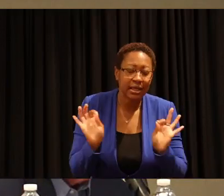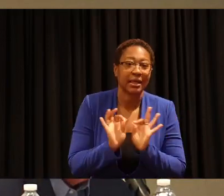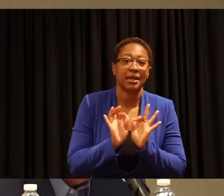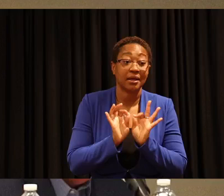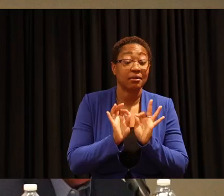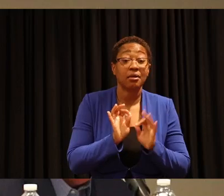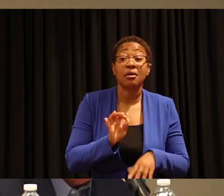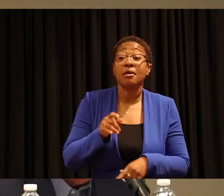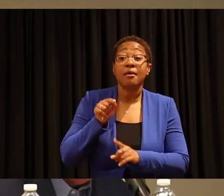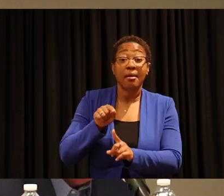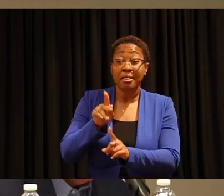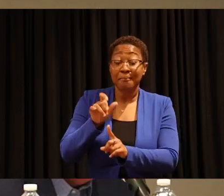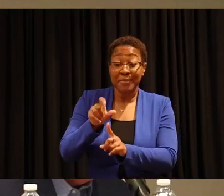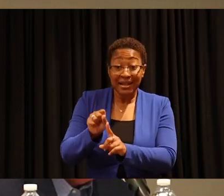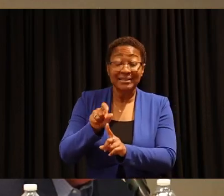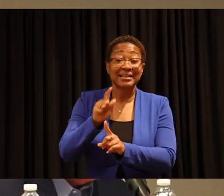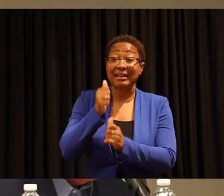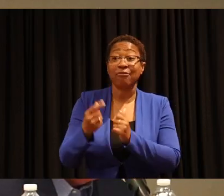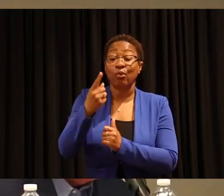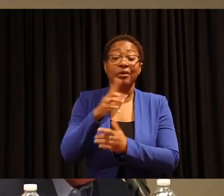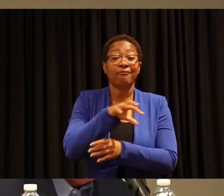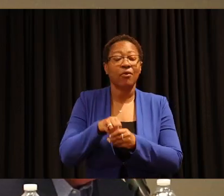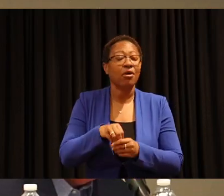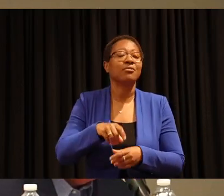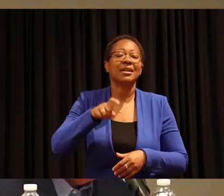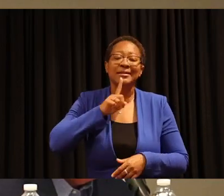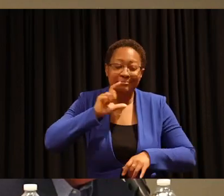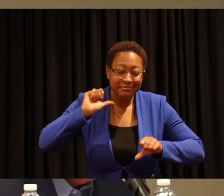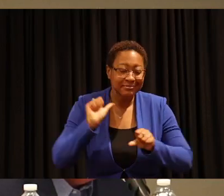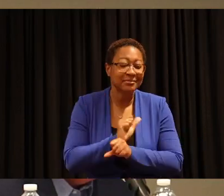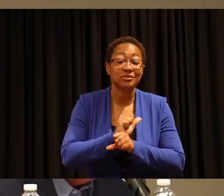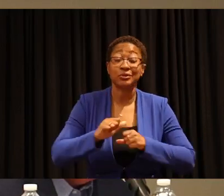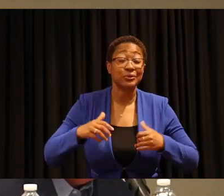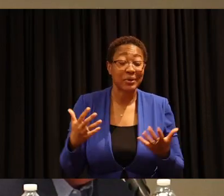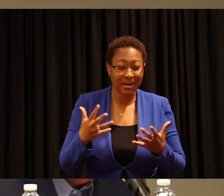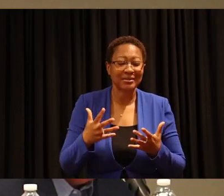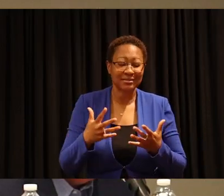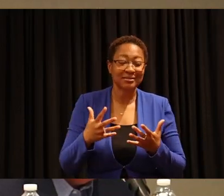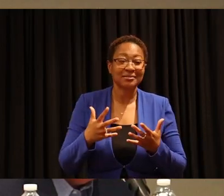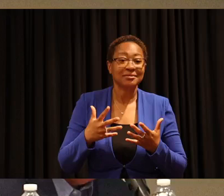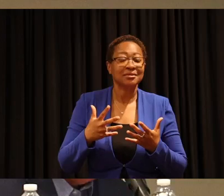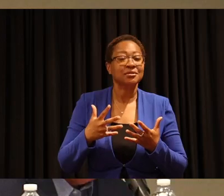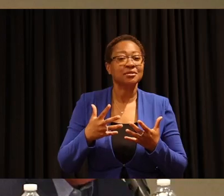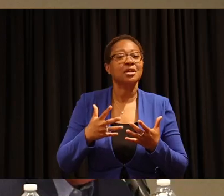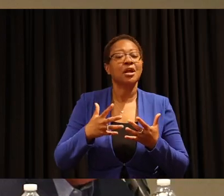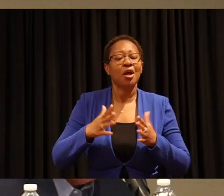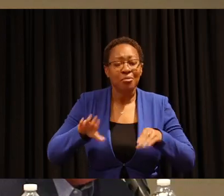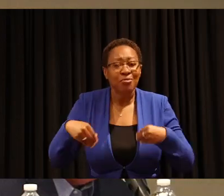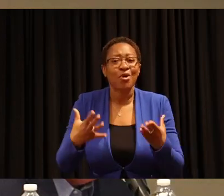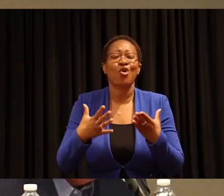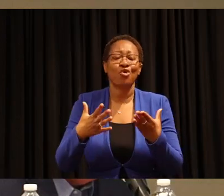we need the banks and everyone else involved to actually promote the